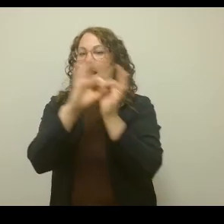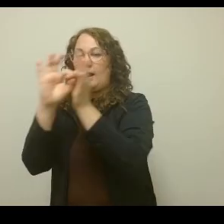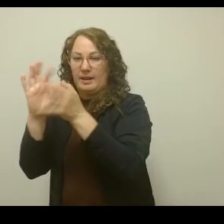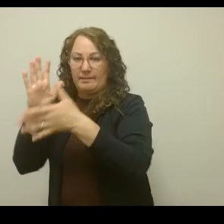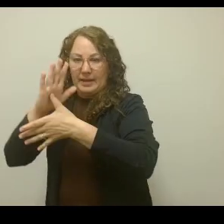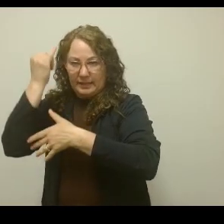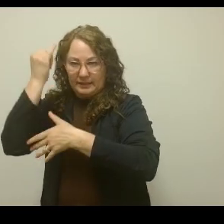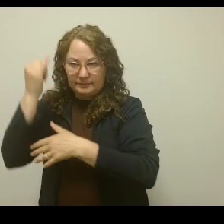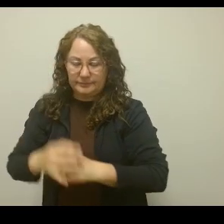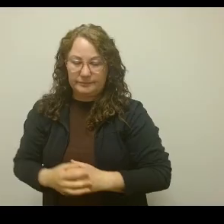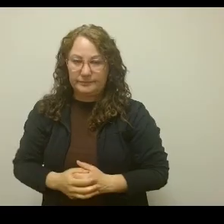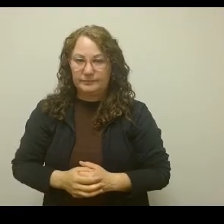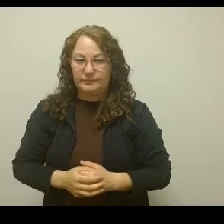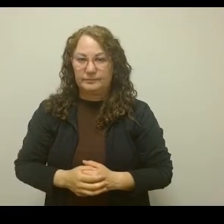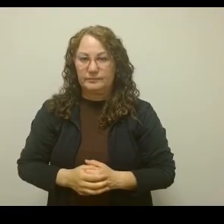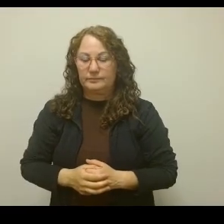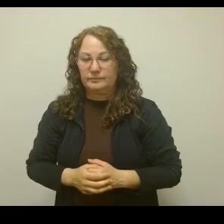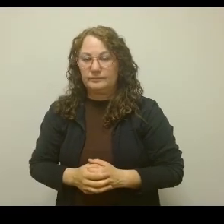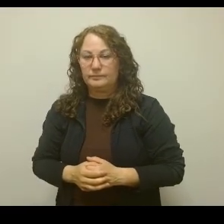main idea.